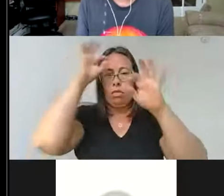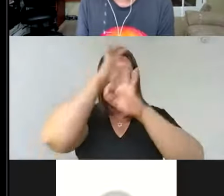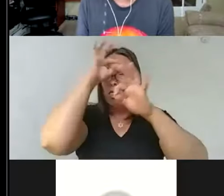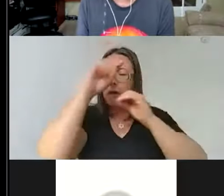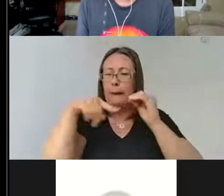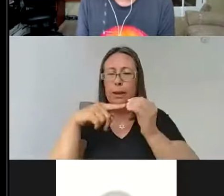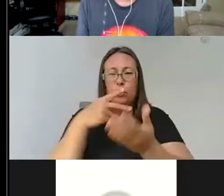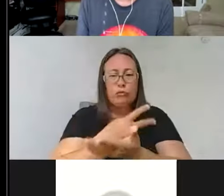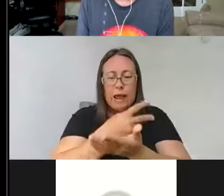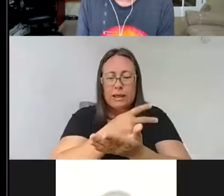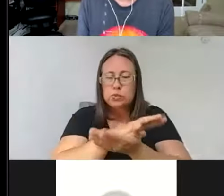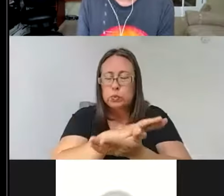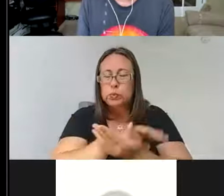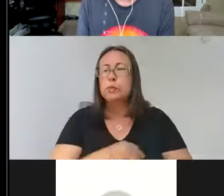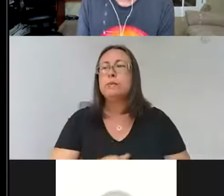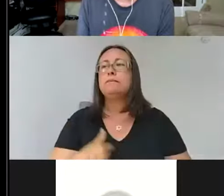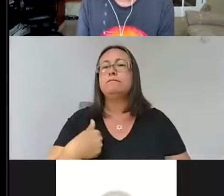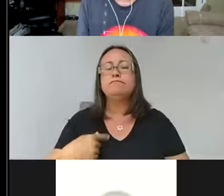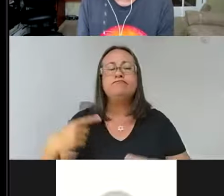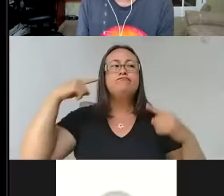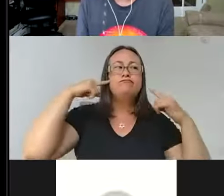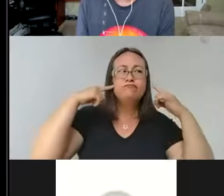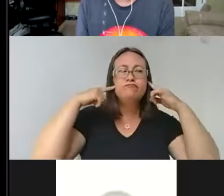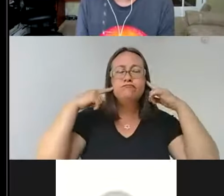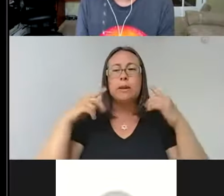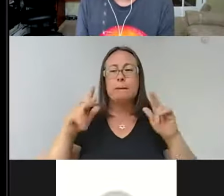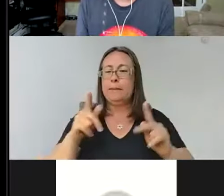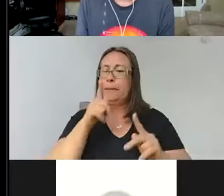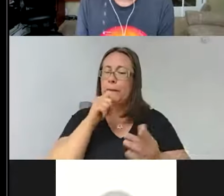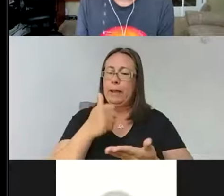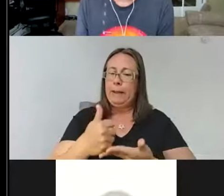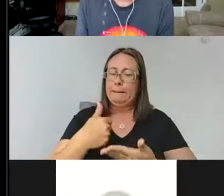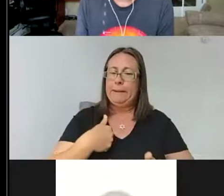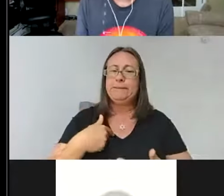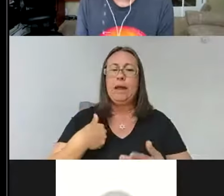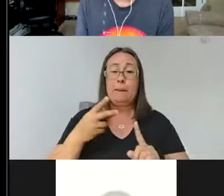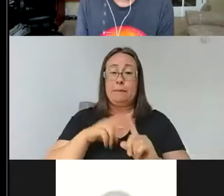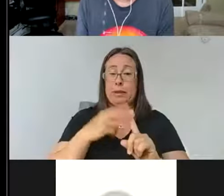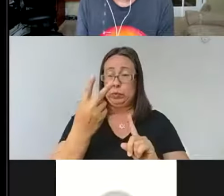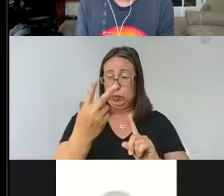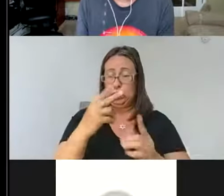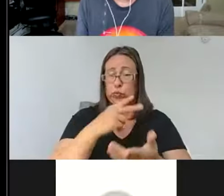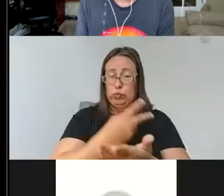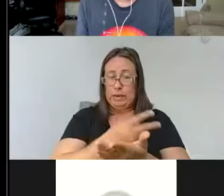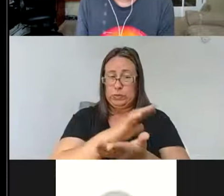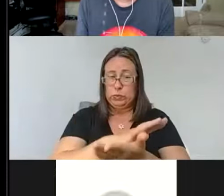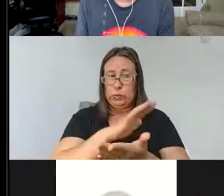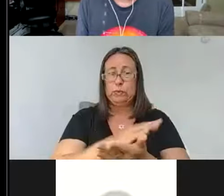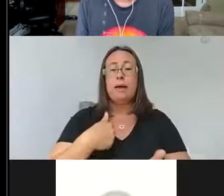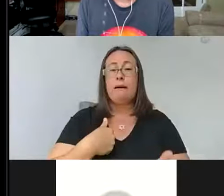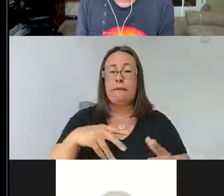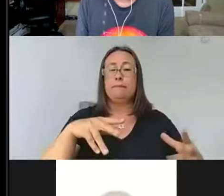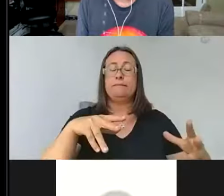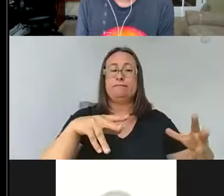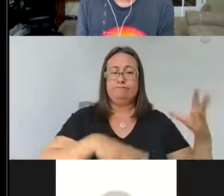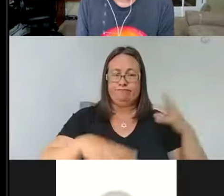had been hearing from the people that were helping me out. So I applied to 2 grad schools, and I got into